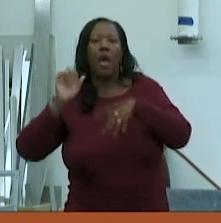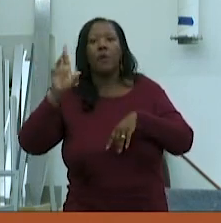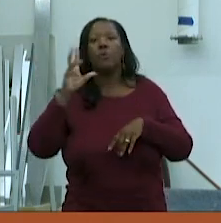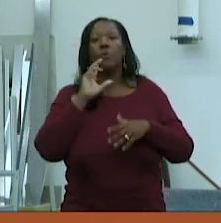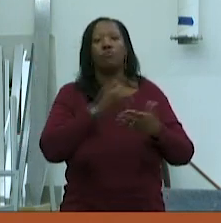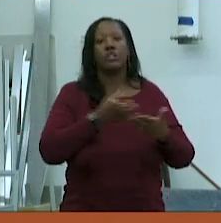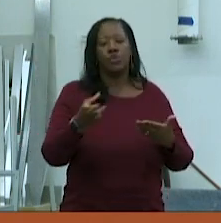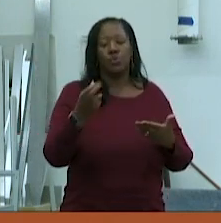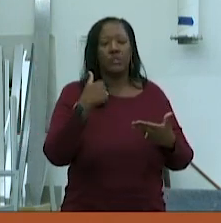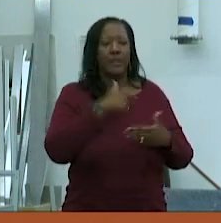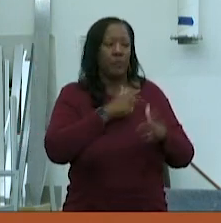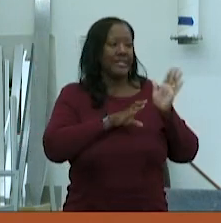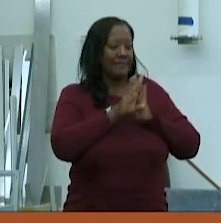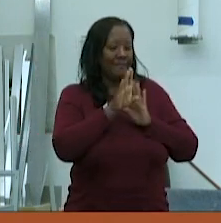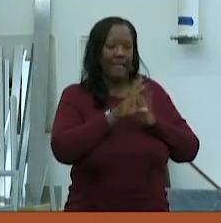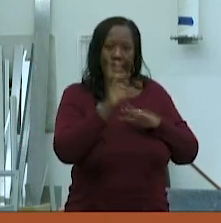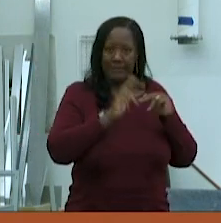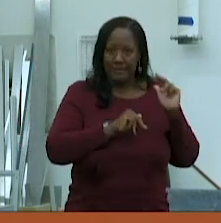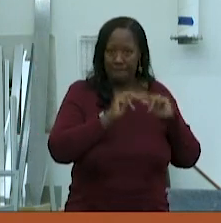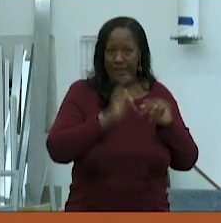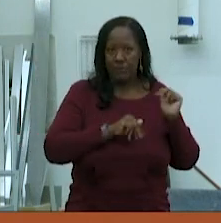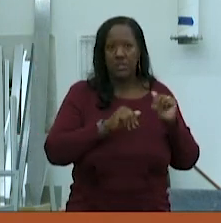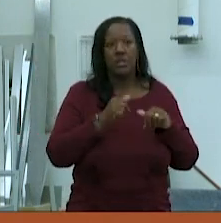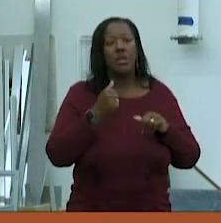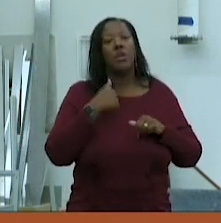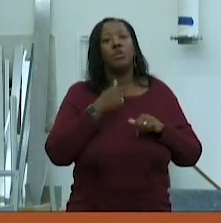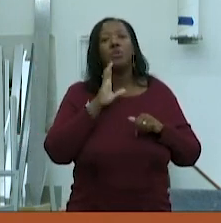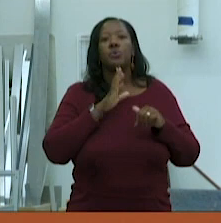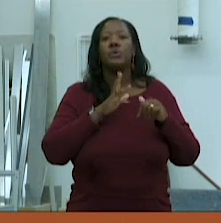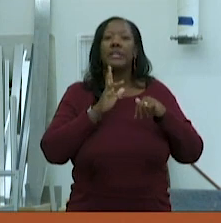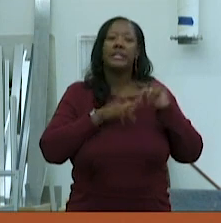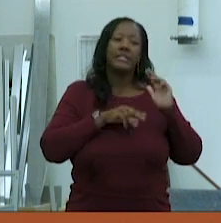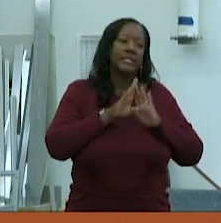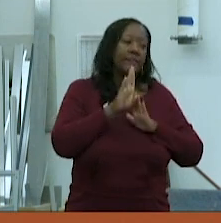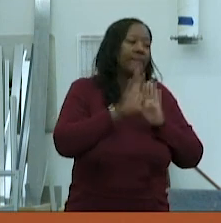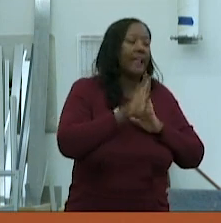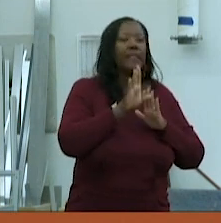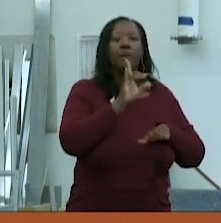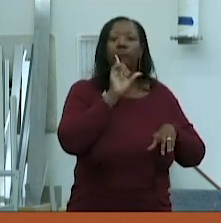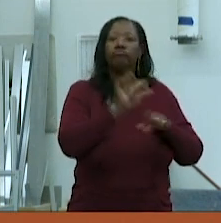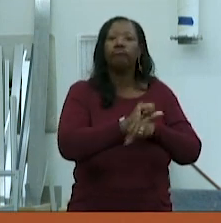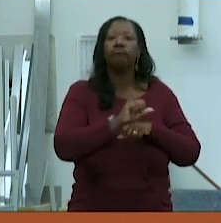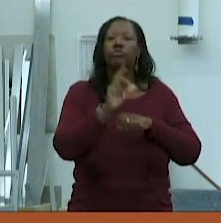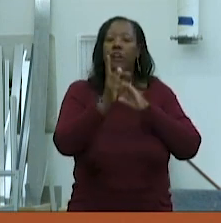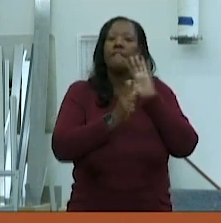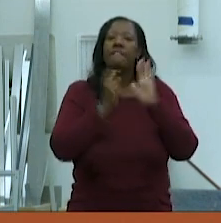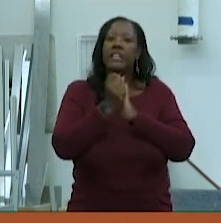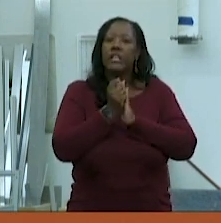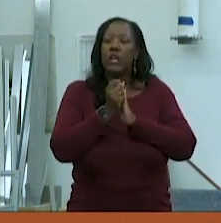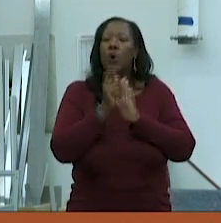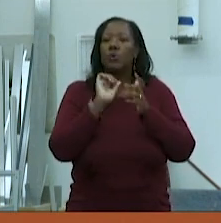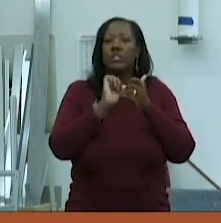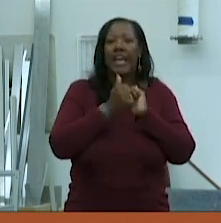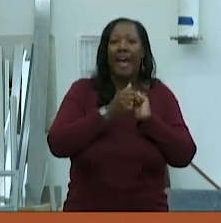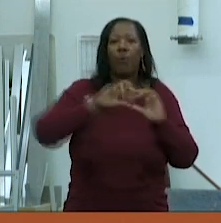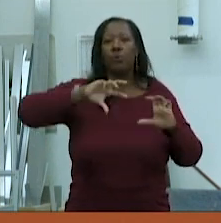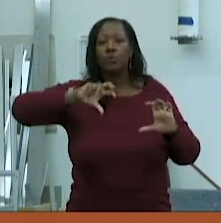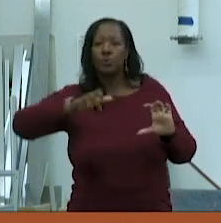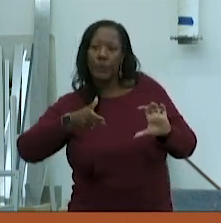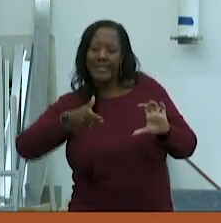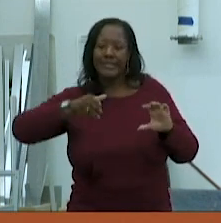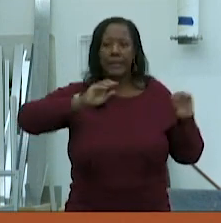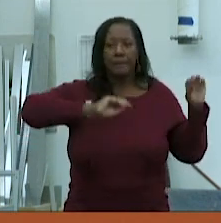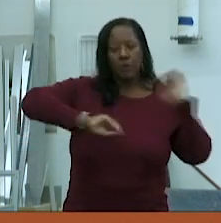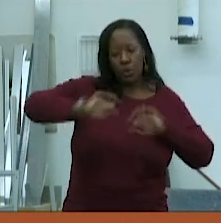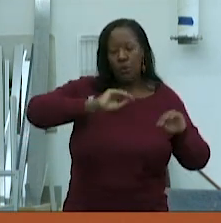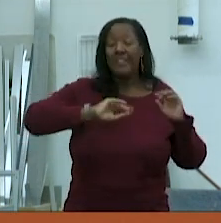we've developed and built. And you can develop renders out of these. You can make like realistic videos to see exactly how things twist, how they move. And this is a